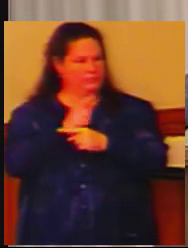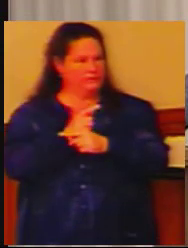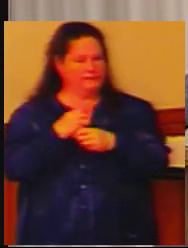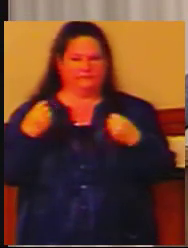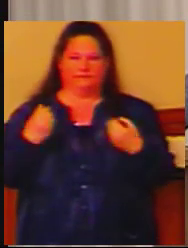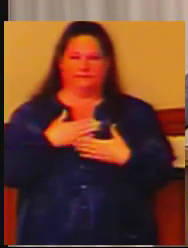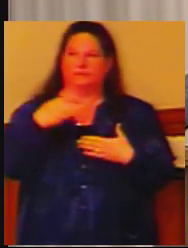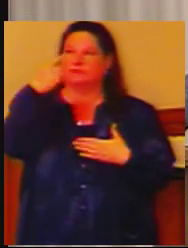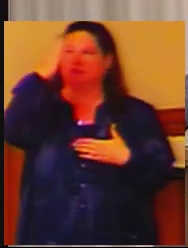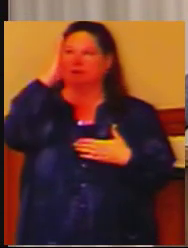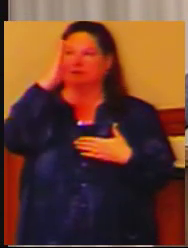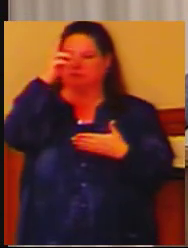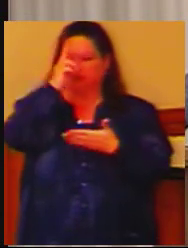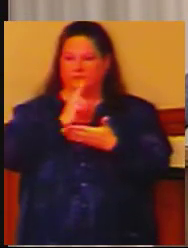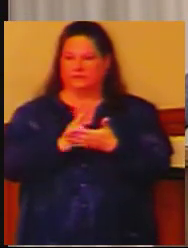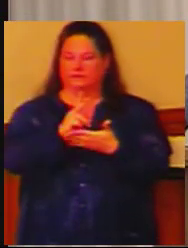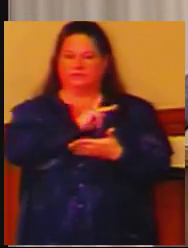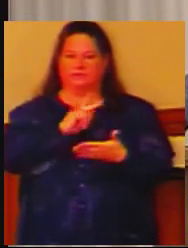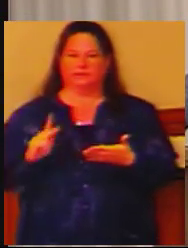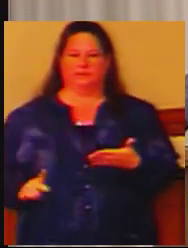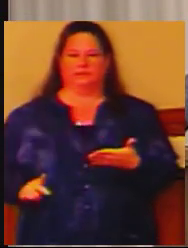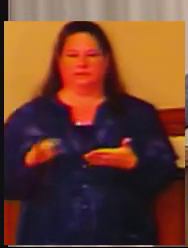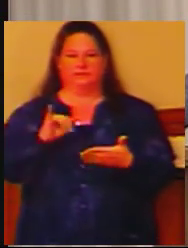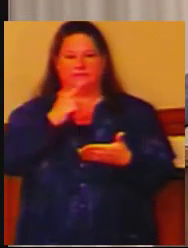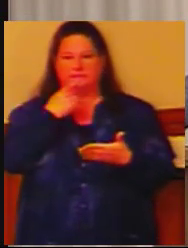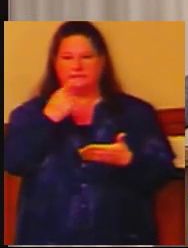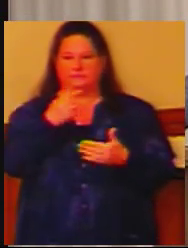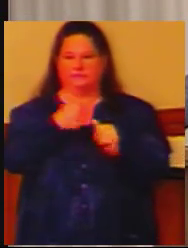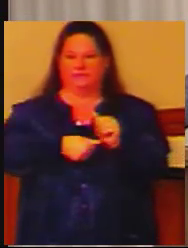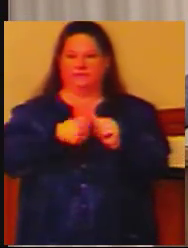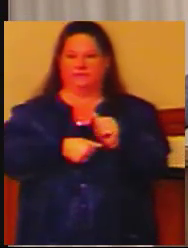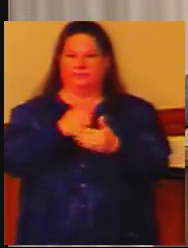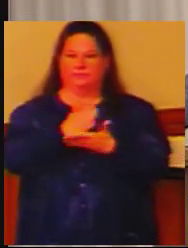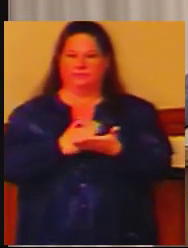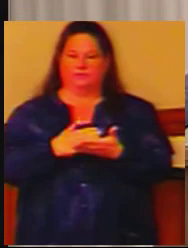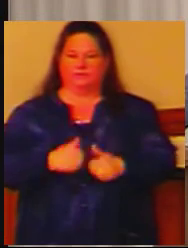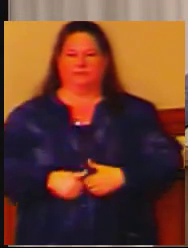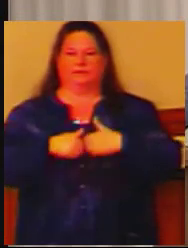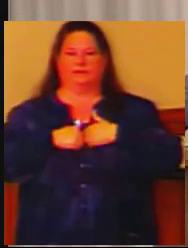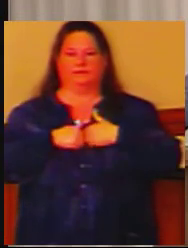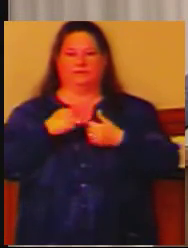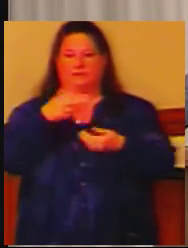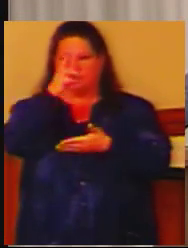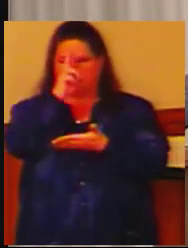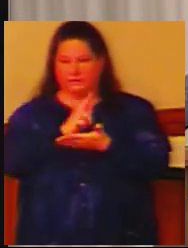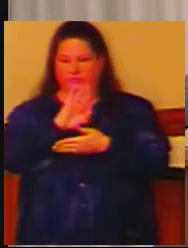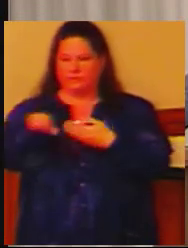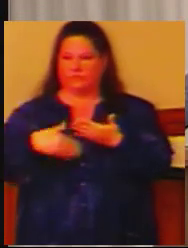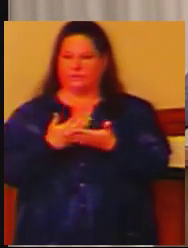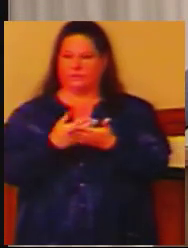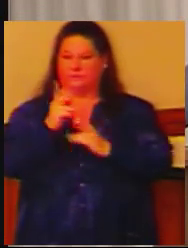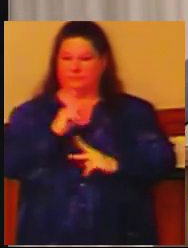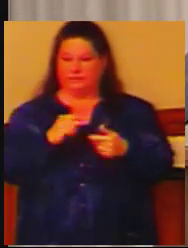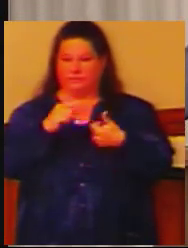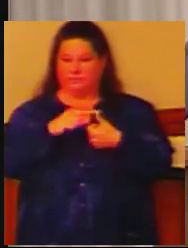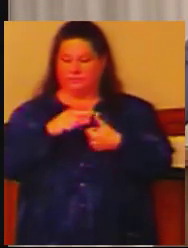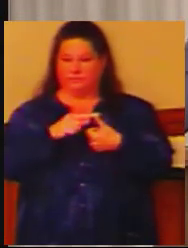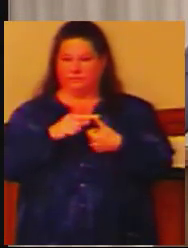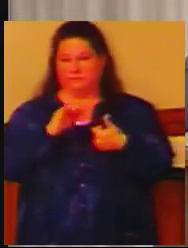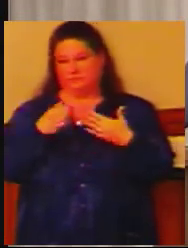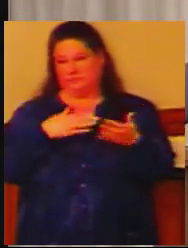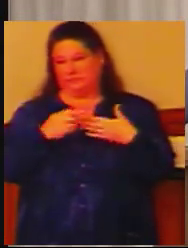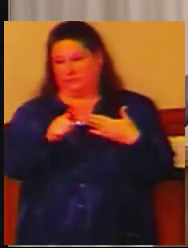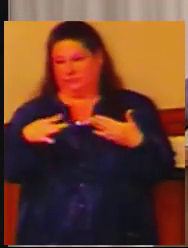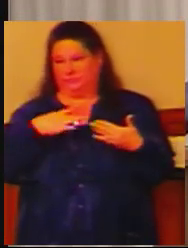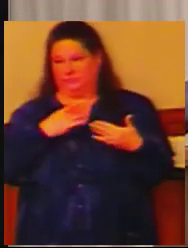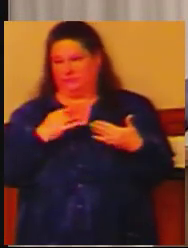fear God, honor the king. Well, that tells you every aspect of life. Honor all men, that's everybody, whether you like them or not, or whether